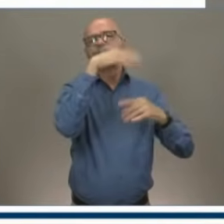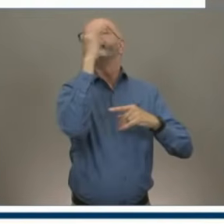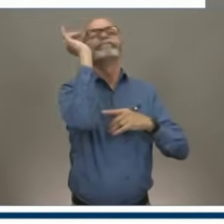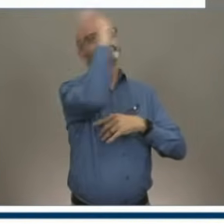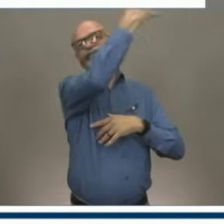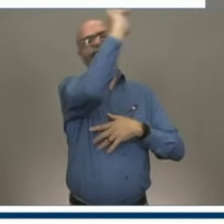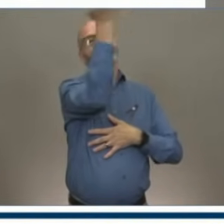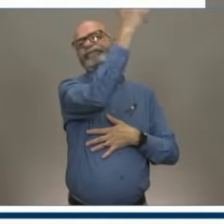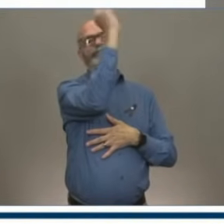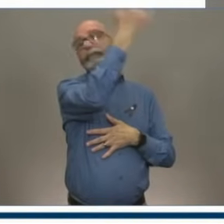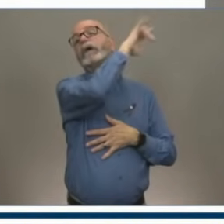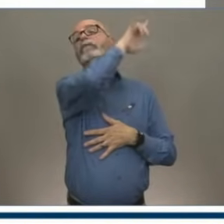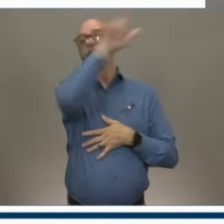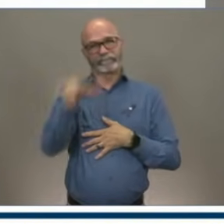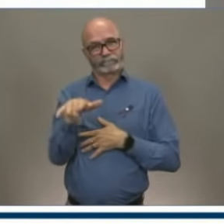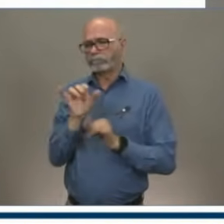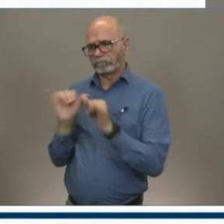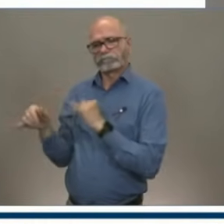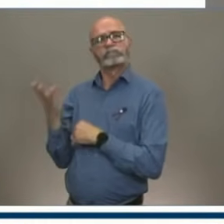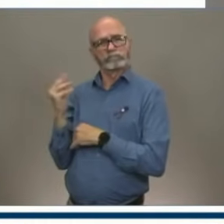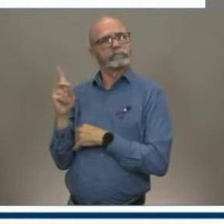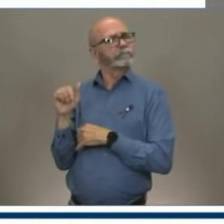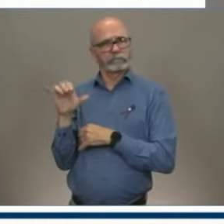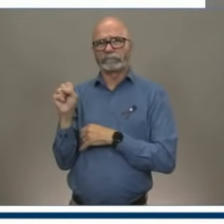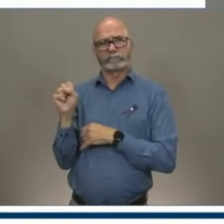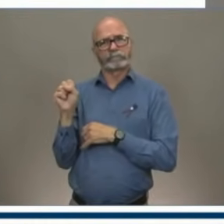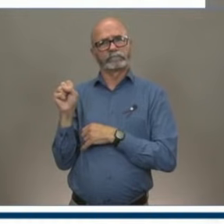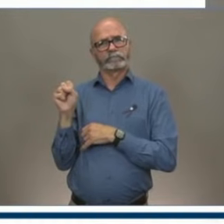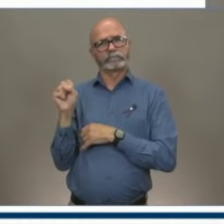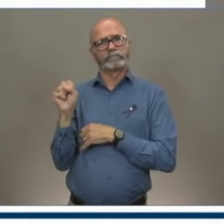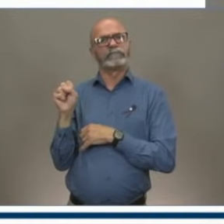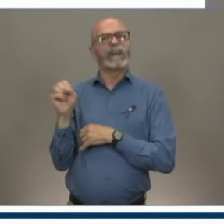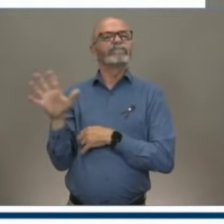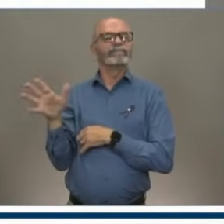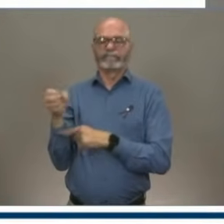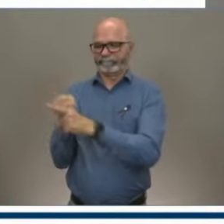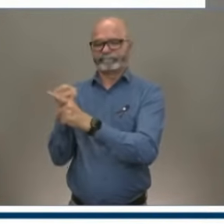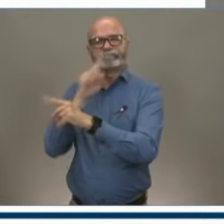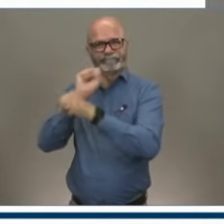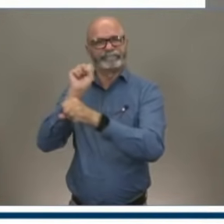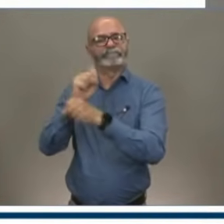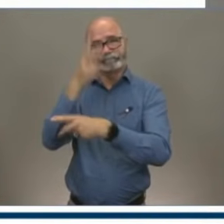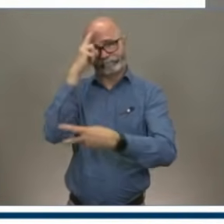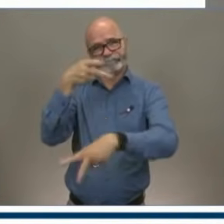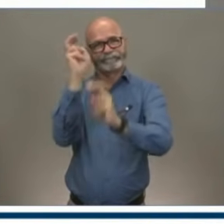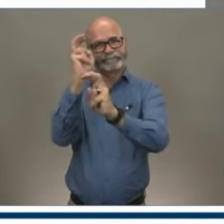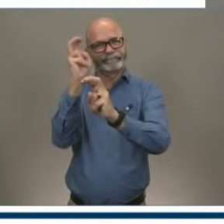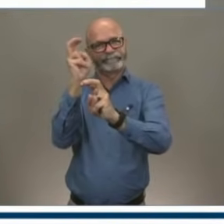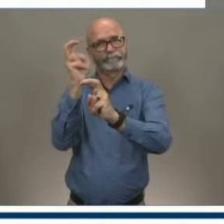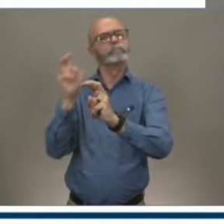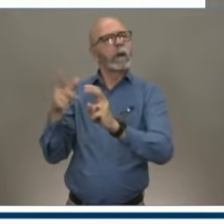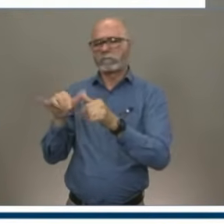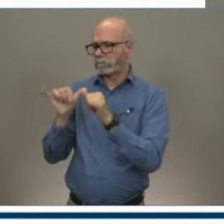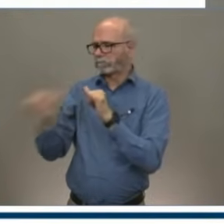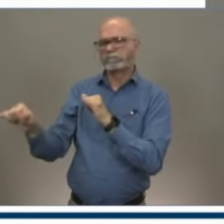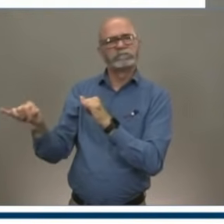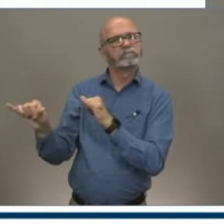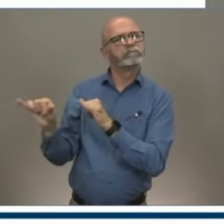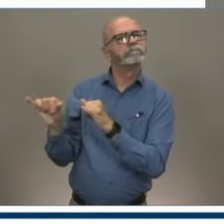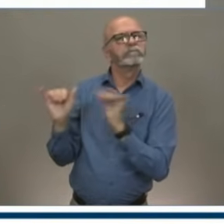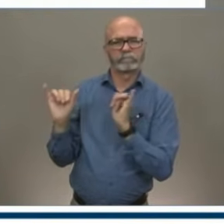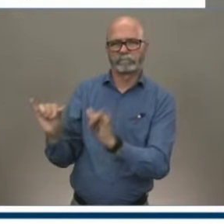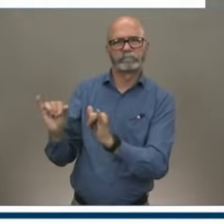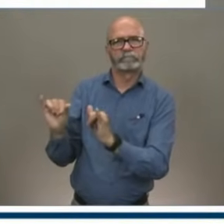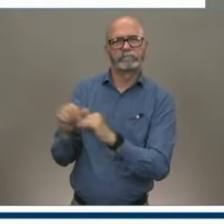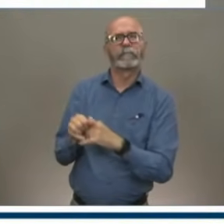they're required, but they then become symptomatic and then went for testing, but they've maintained their isolation. But they traveled by